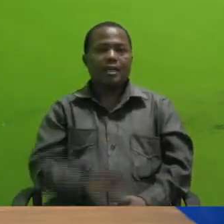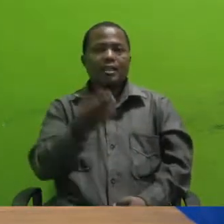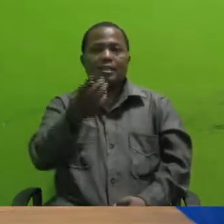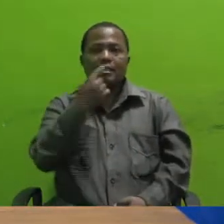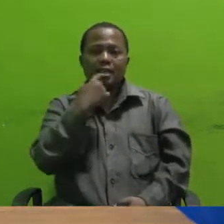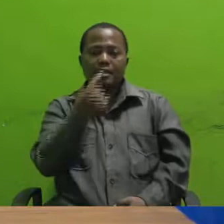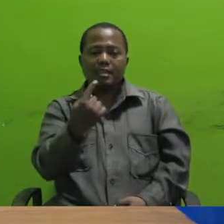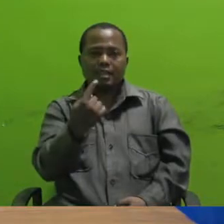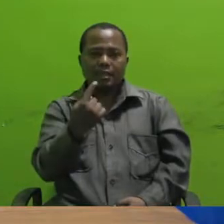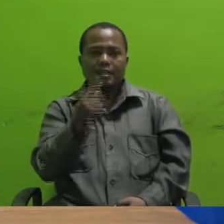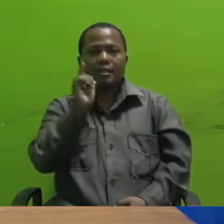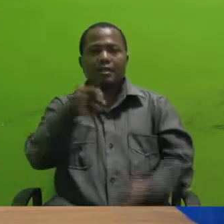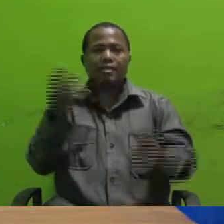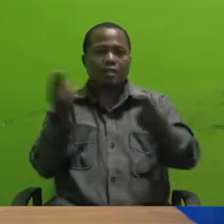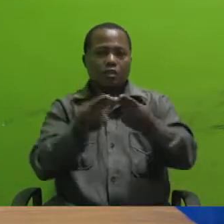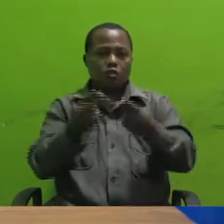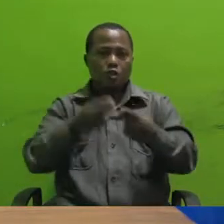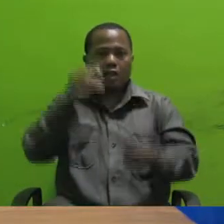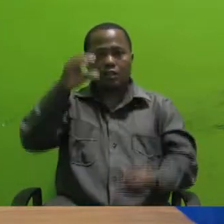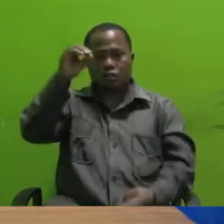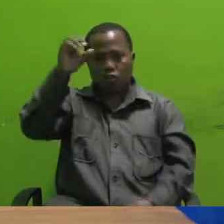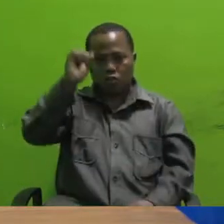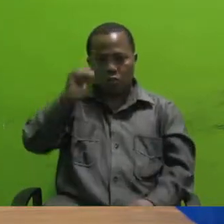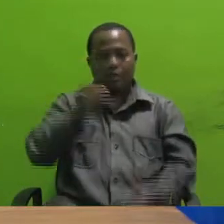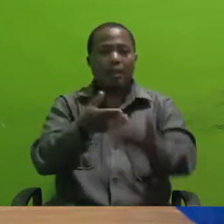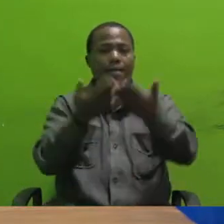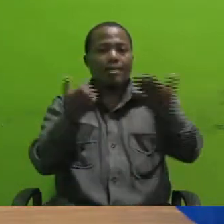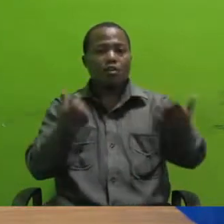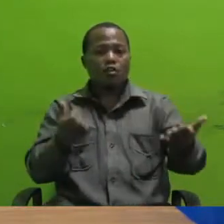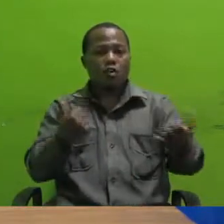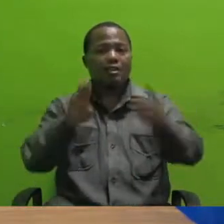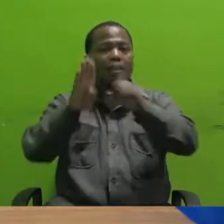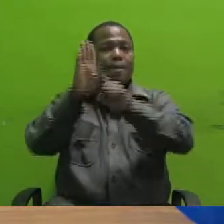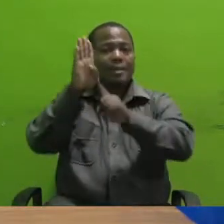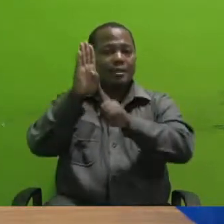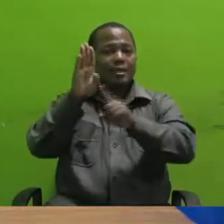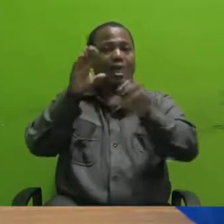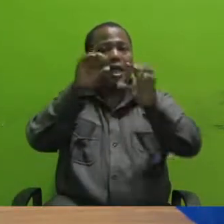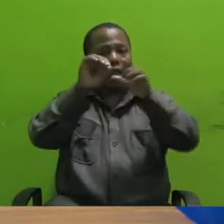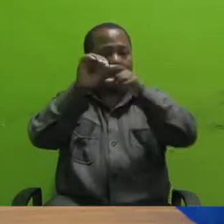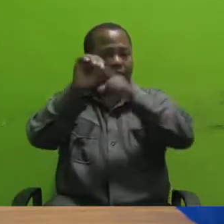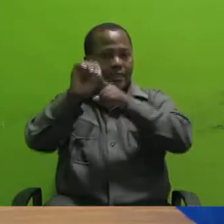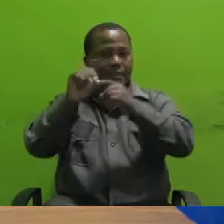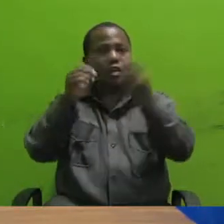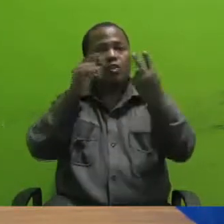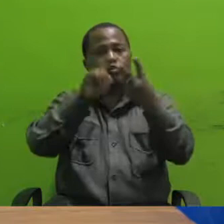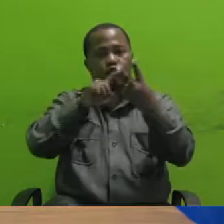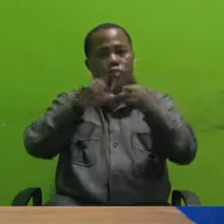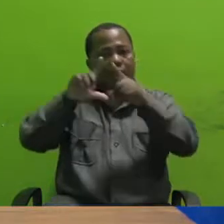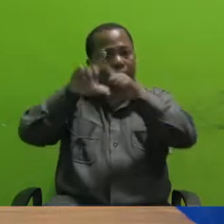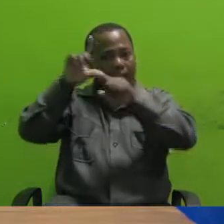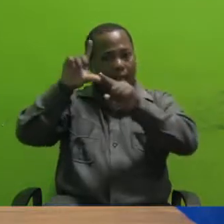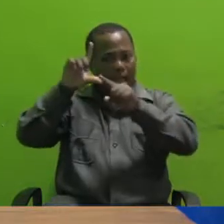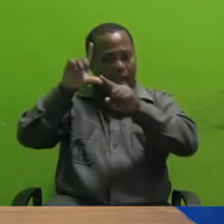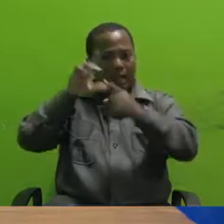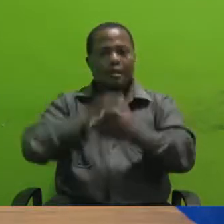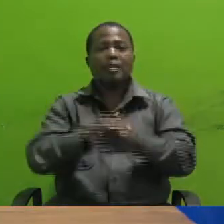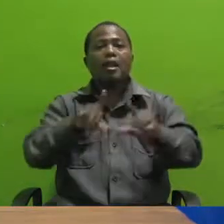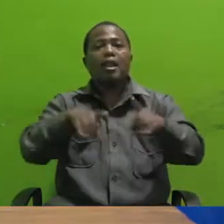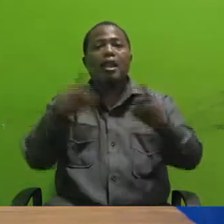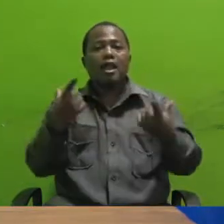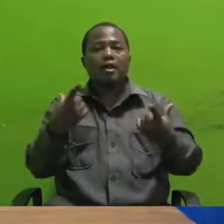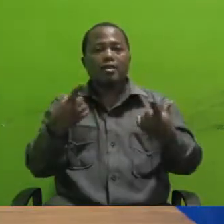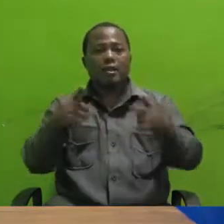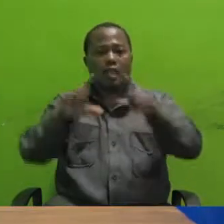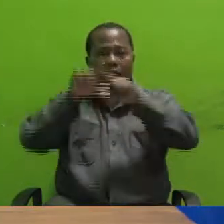why we said sine of angle theta is equal to cos of angle beta, because beta and theta are two complementary angles in a